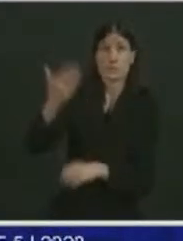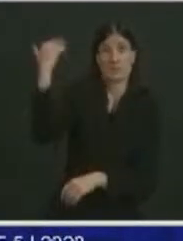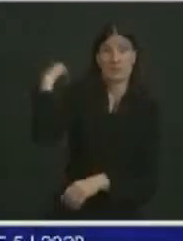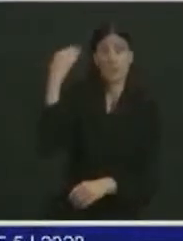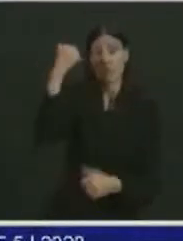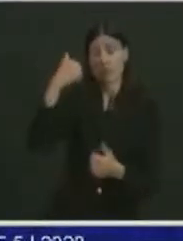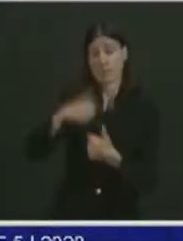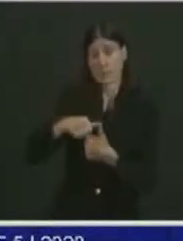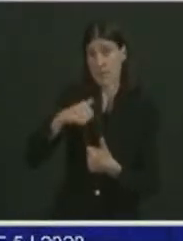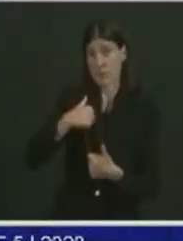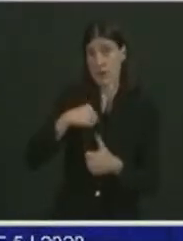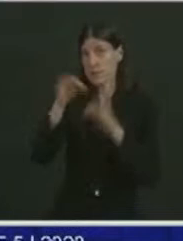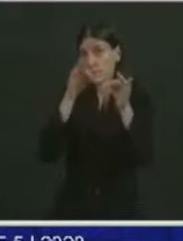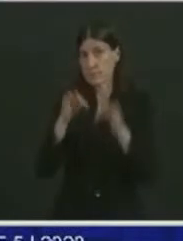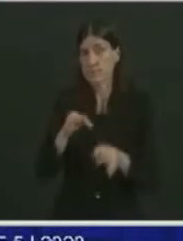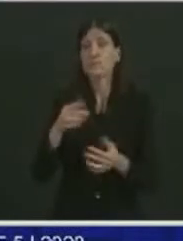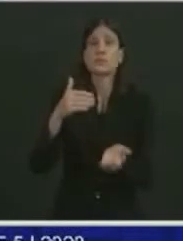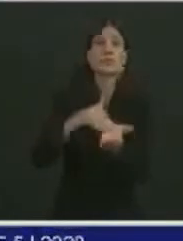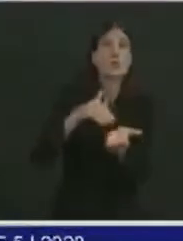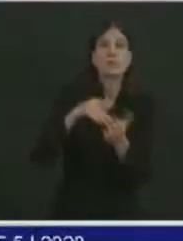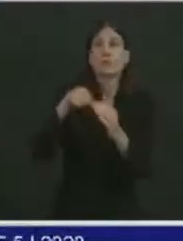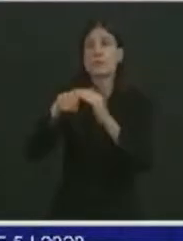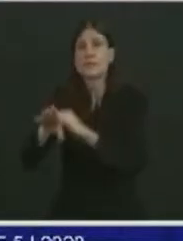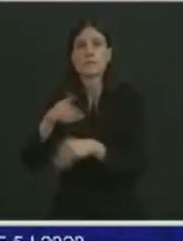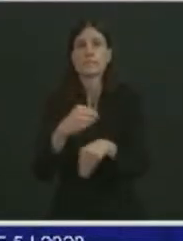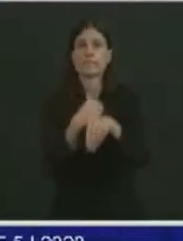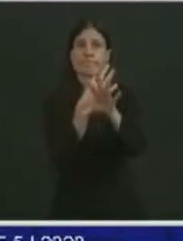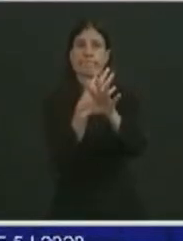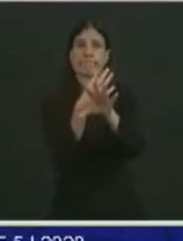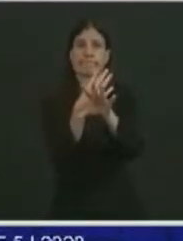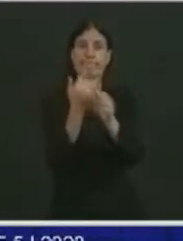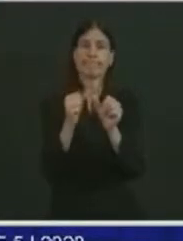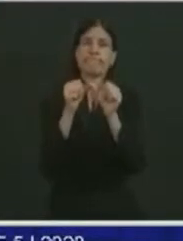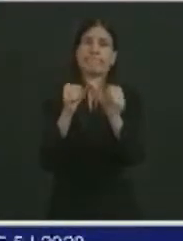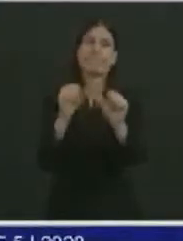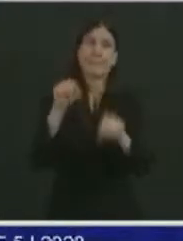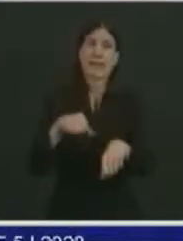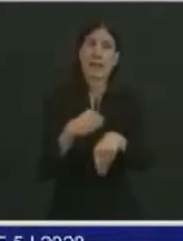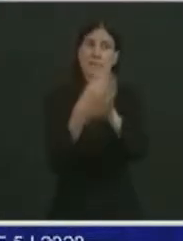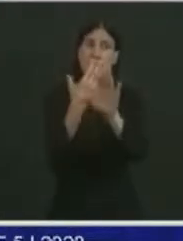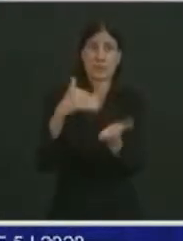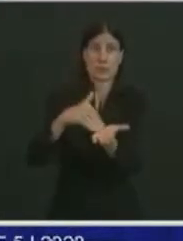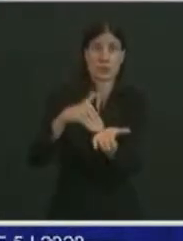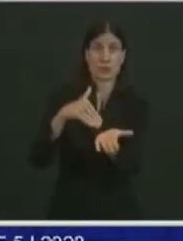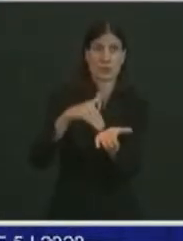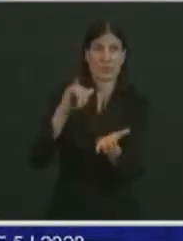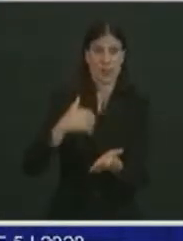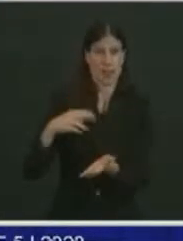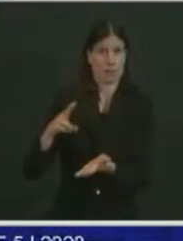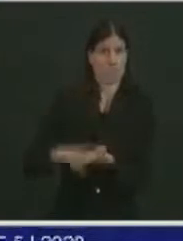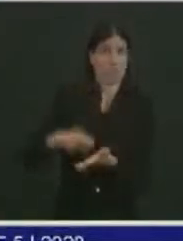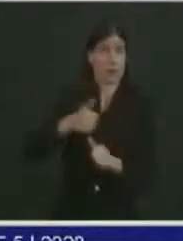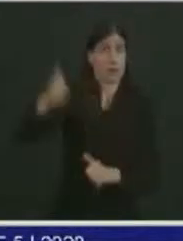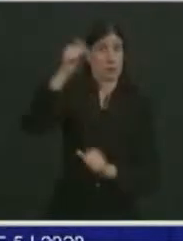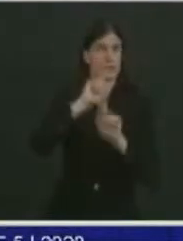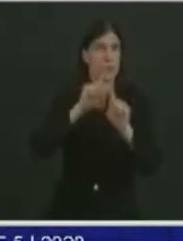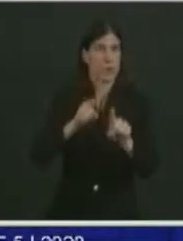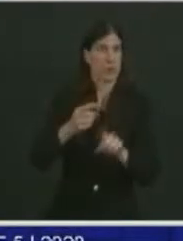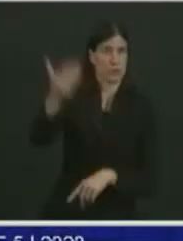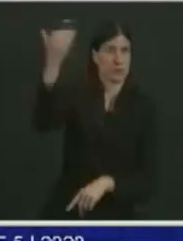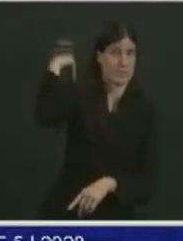how I believe we have an opportunity now to reorient and rebuild and redesign our entire healthcare system.